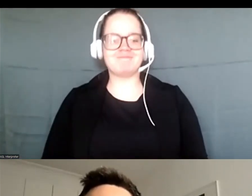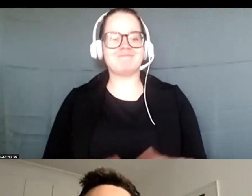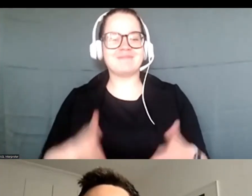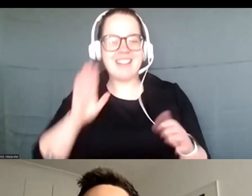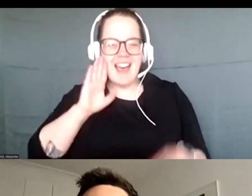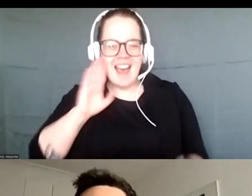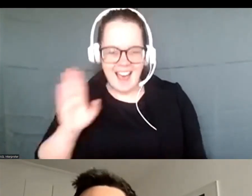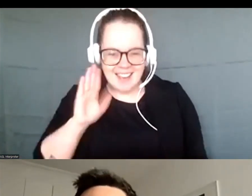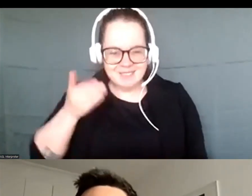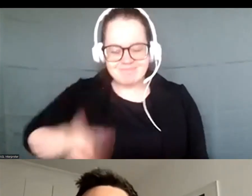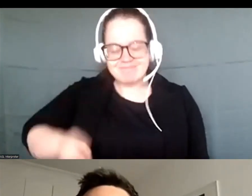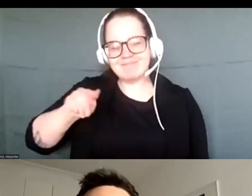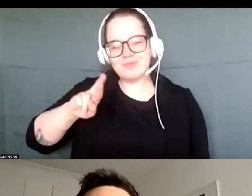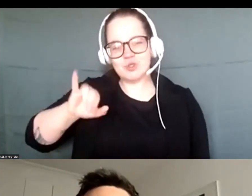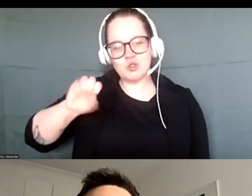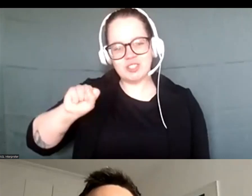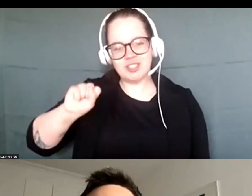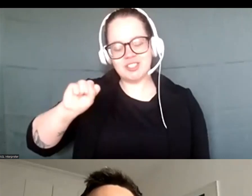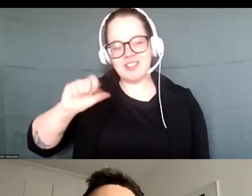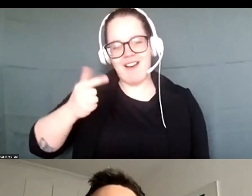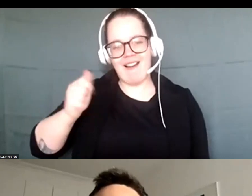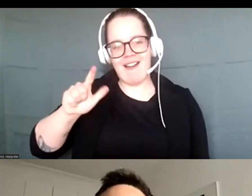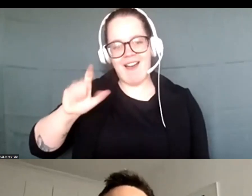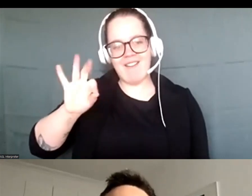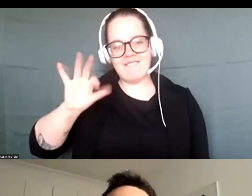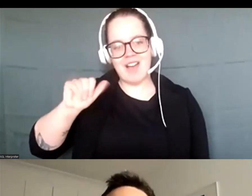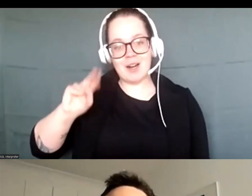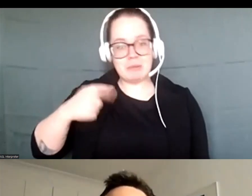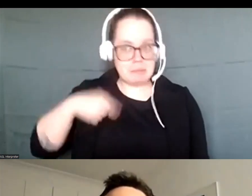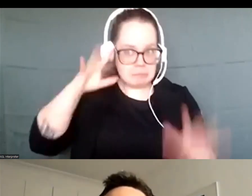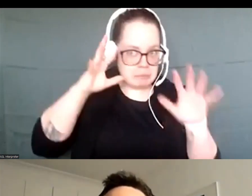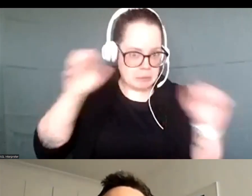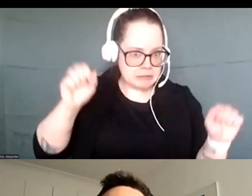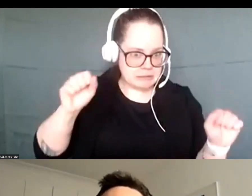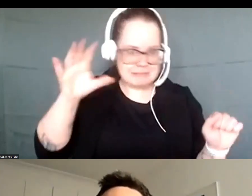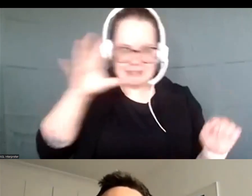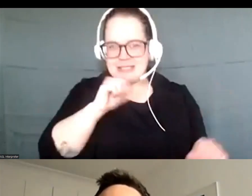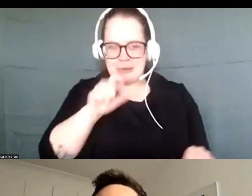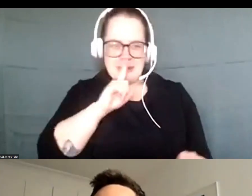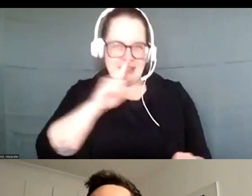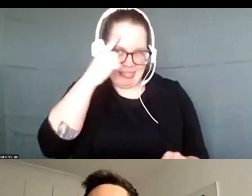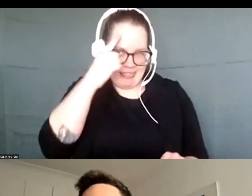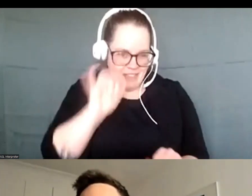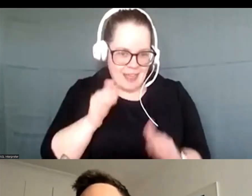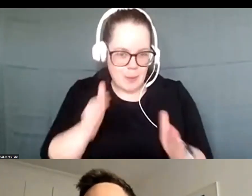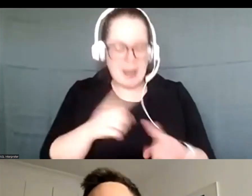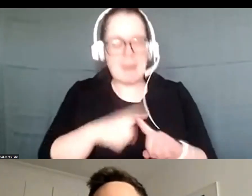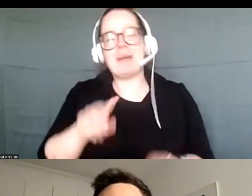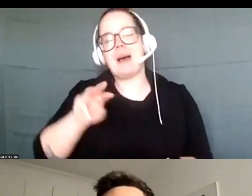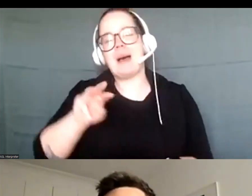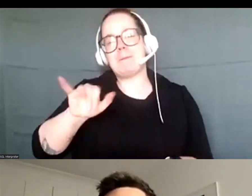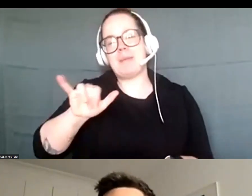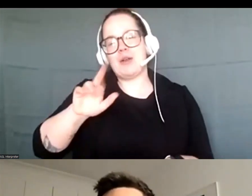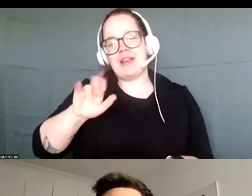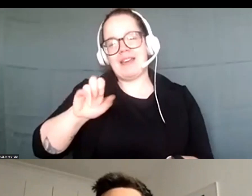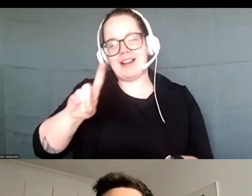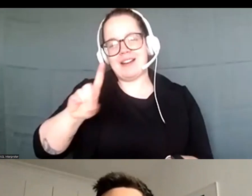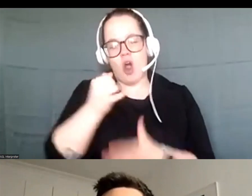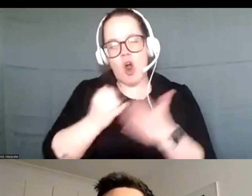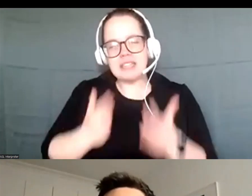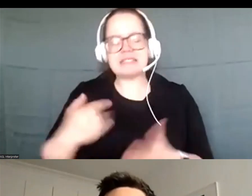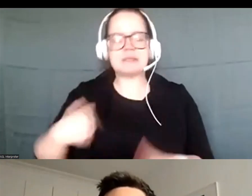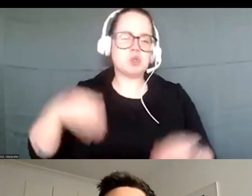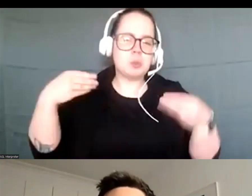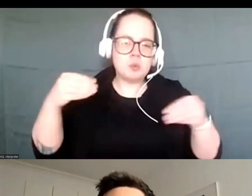Hi, I'm Trish Galfano. I'm the president, I guess, I don't really think of it that way, of Myriad Artists. It's a boutique